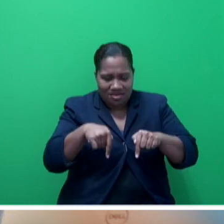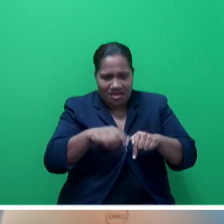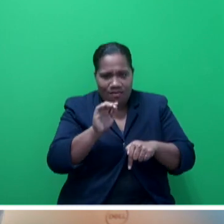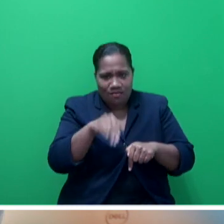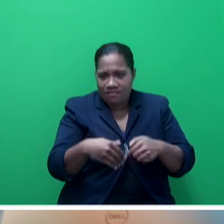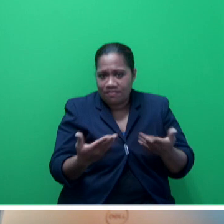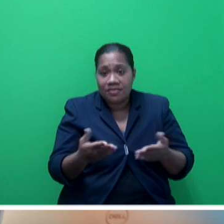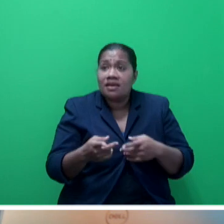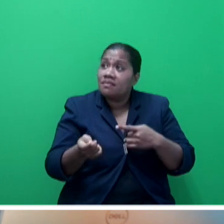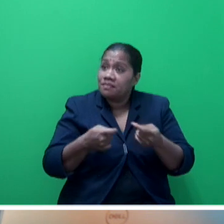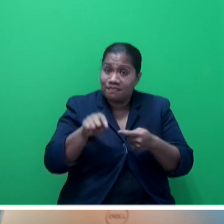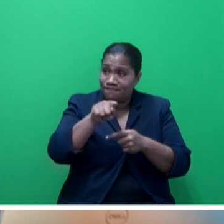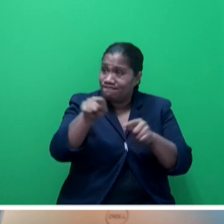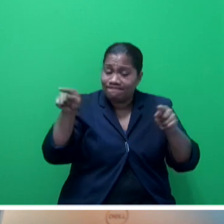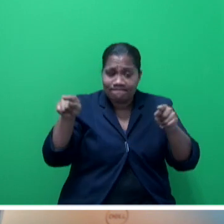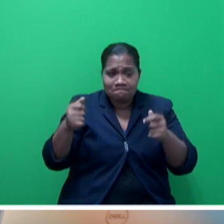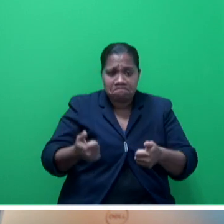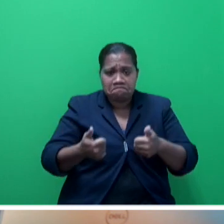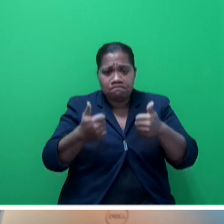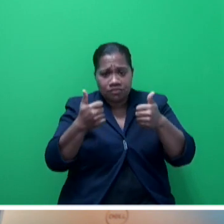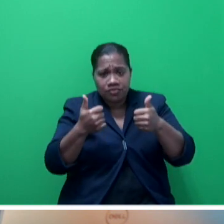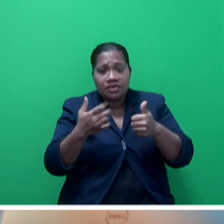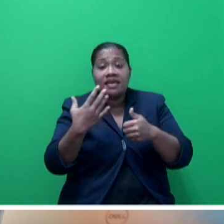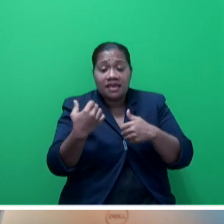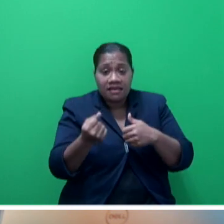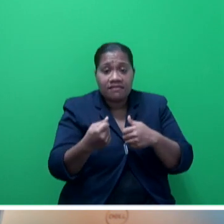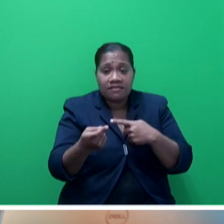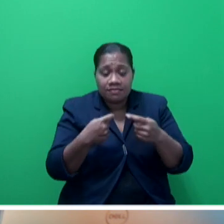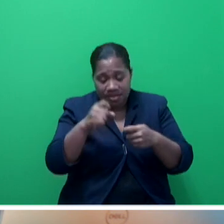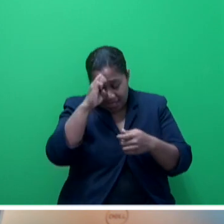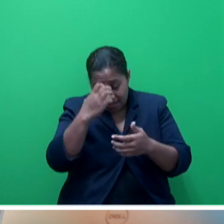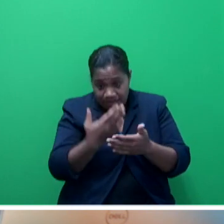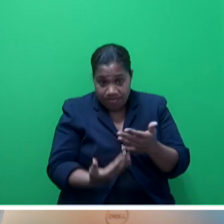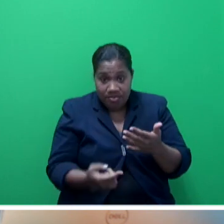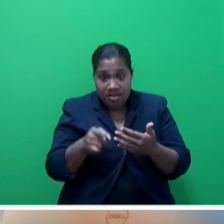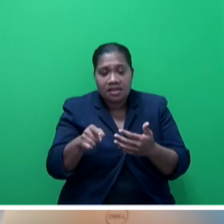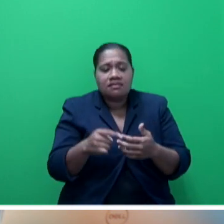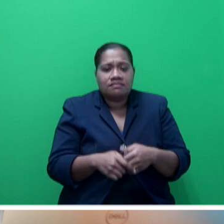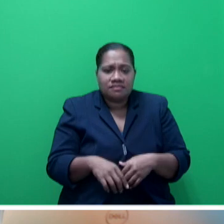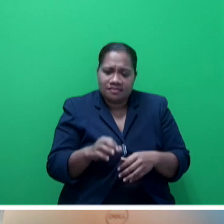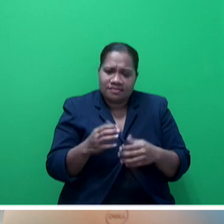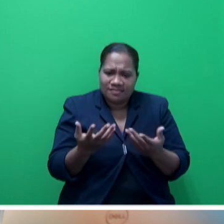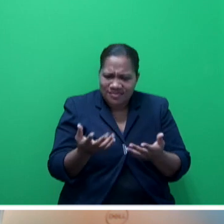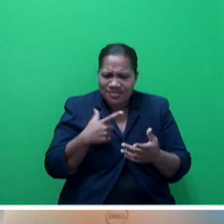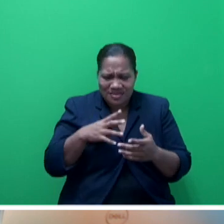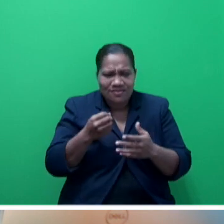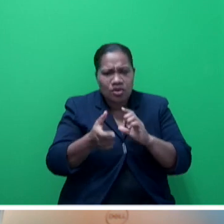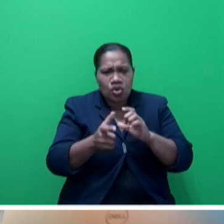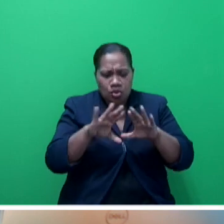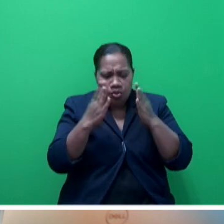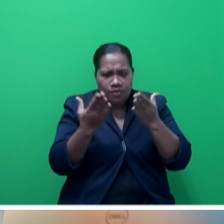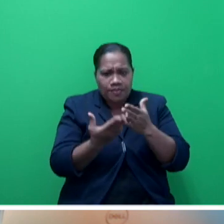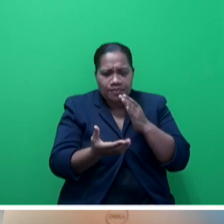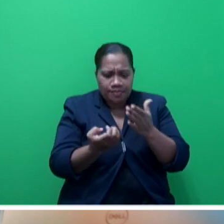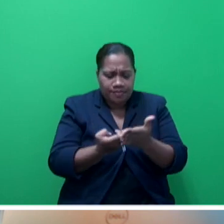great. Carbon markets are continuing to experience steady growth despite the global economic contraction caused by